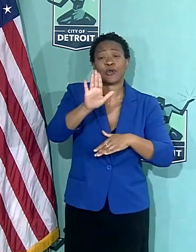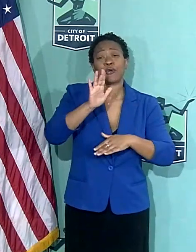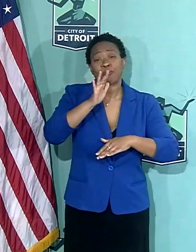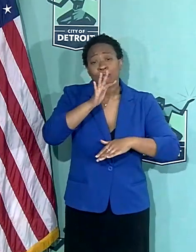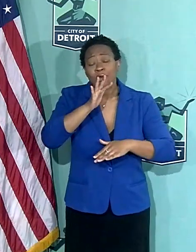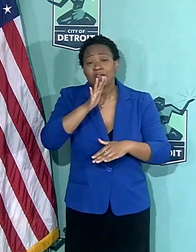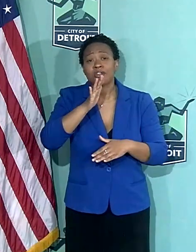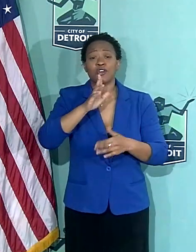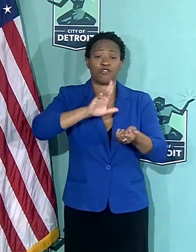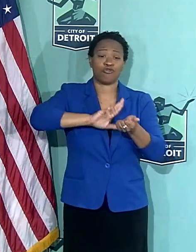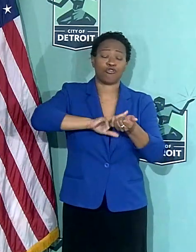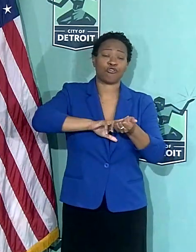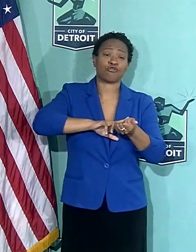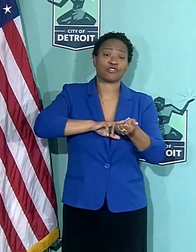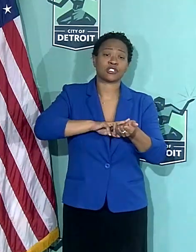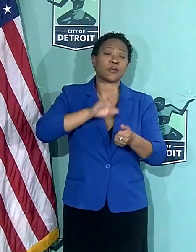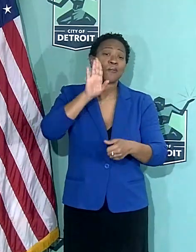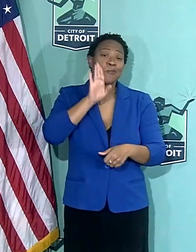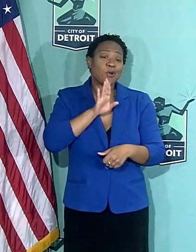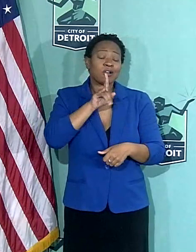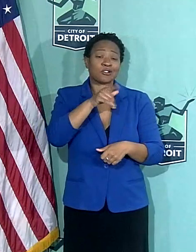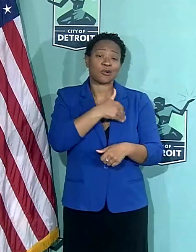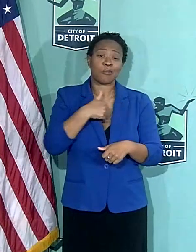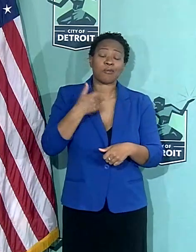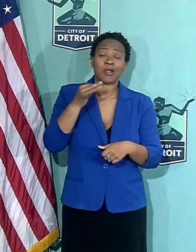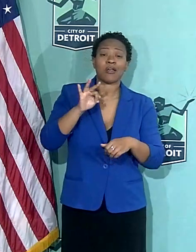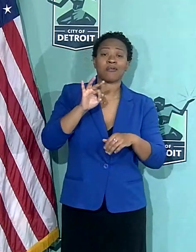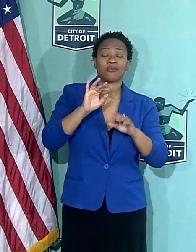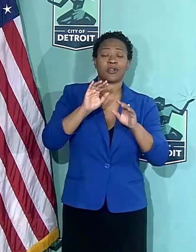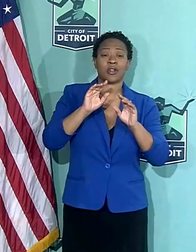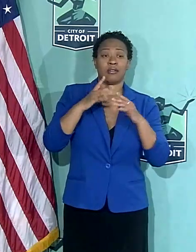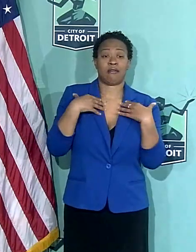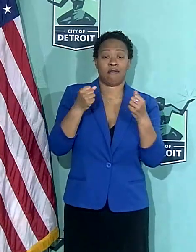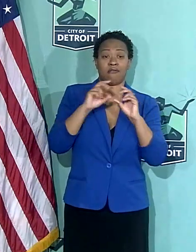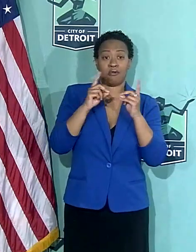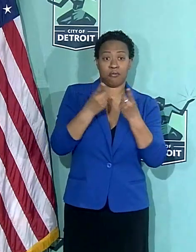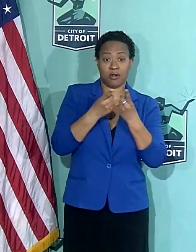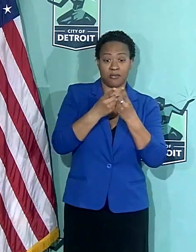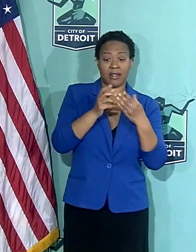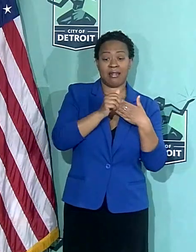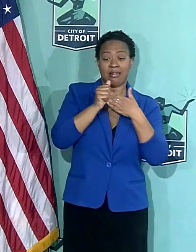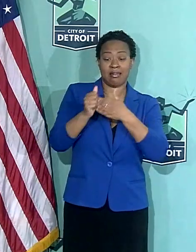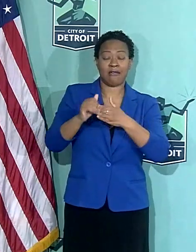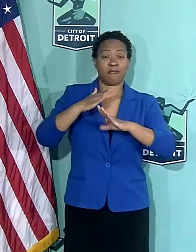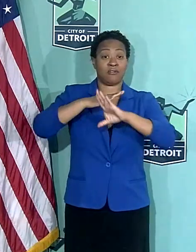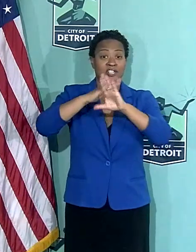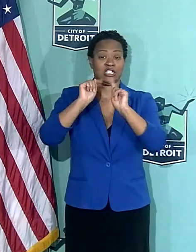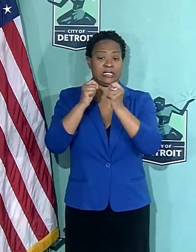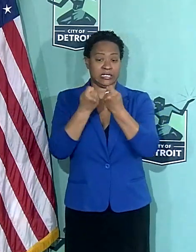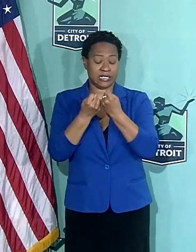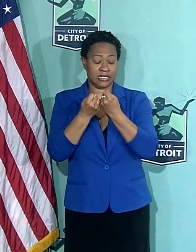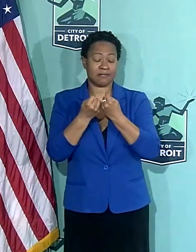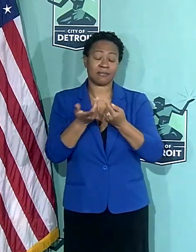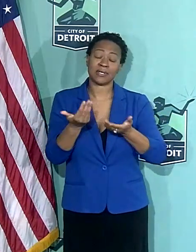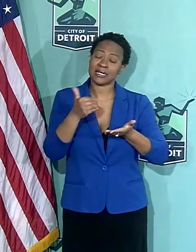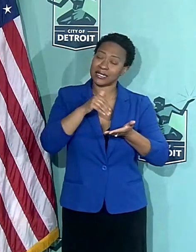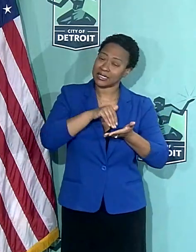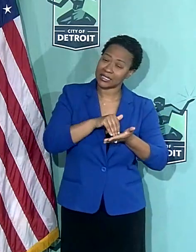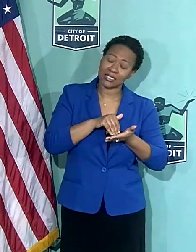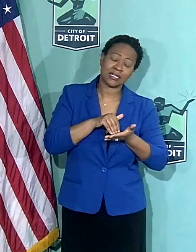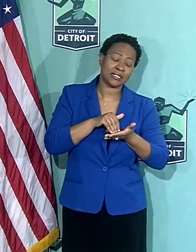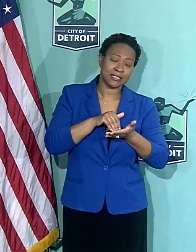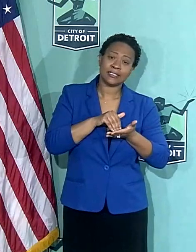Nurse Brown. She was also a member of the health department in the lead prevention team. And this is, again,